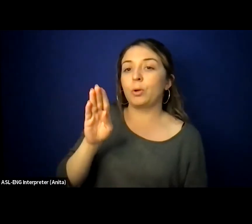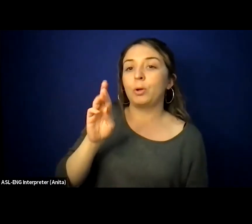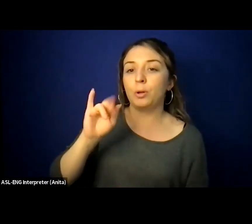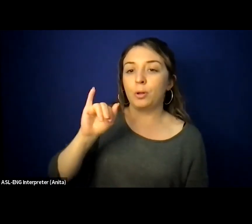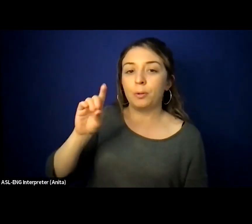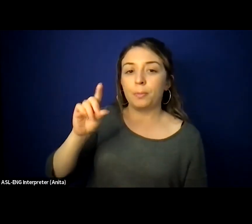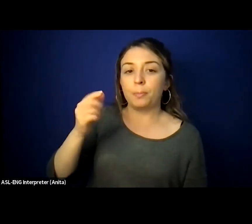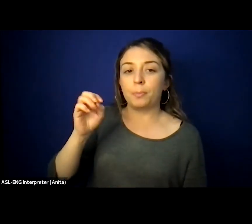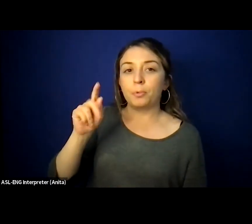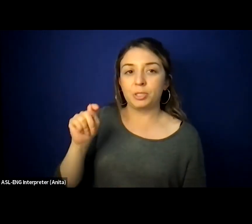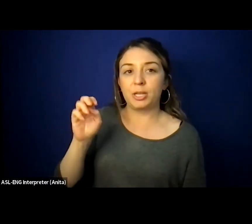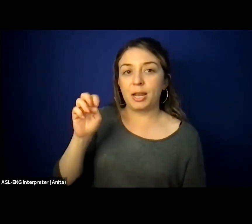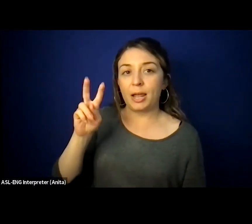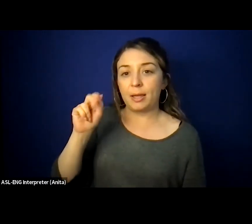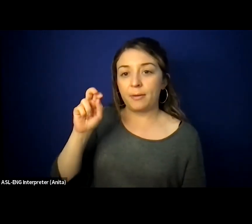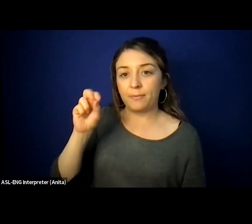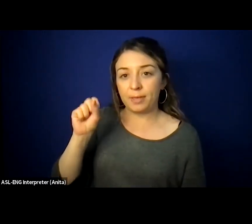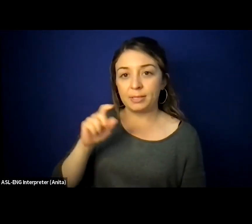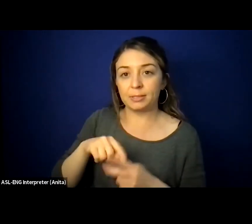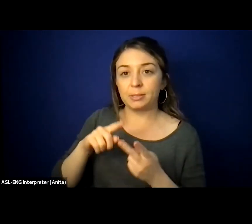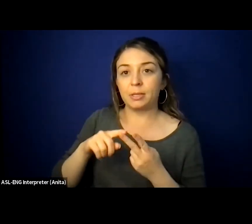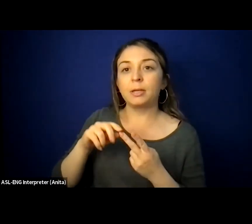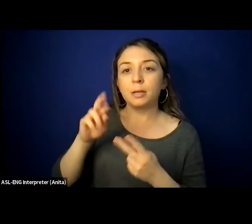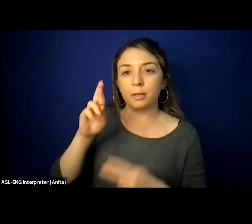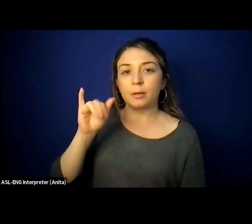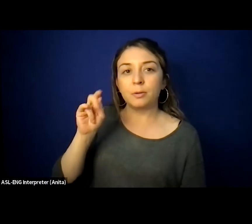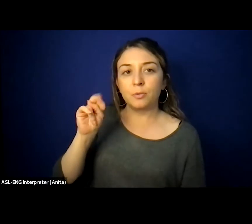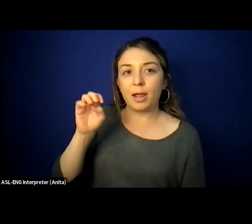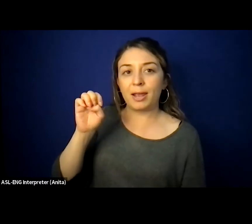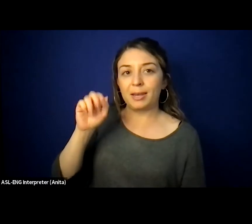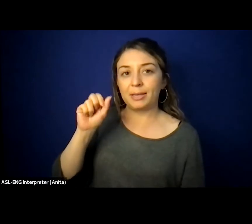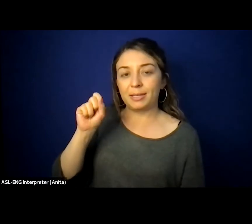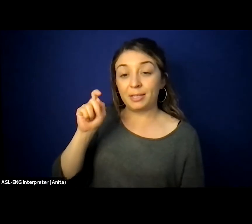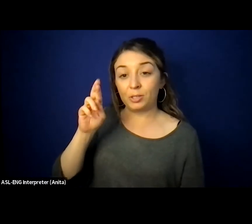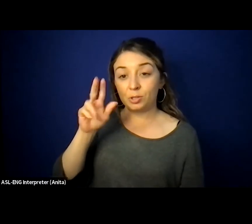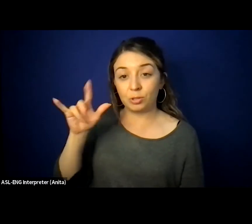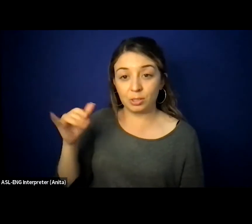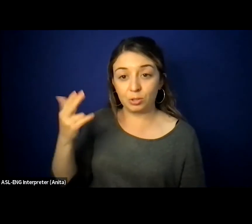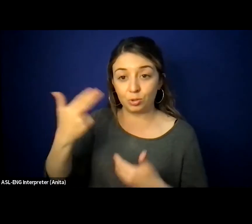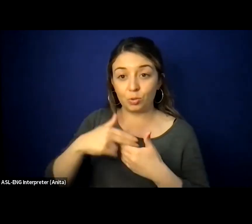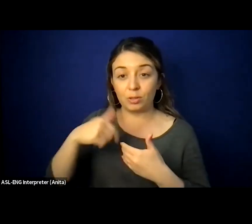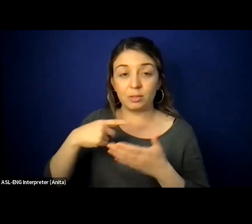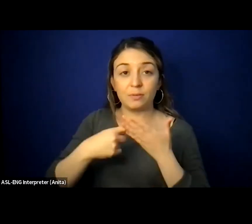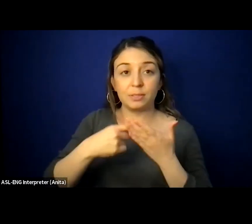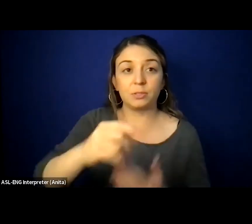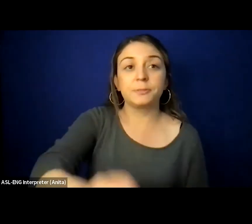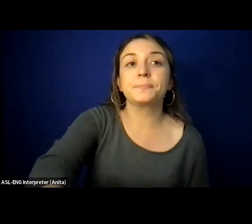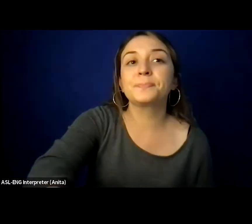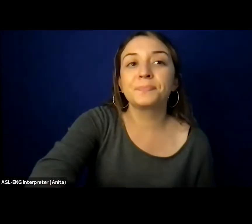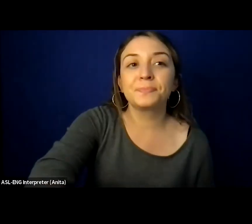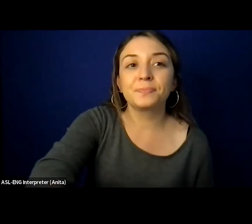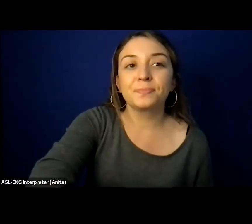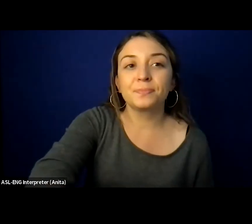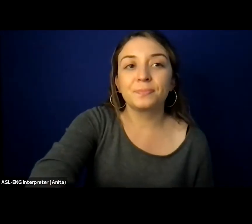Evans and Ryan Easterly to join me in a discussion. Both Bridgit and